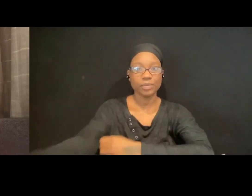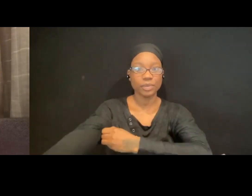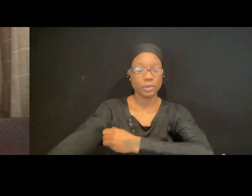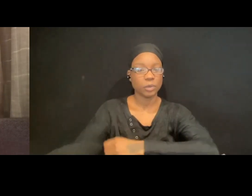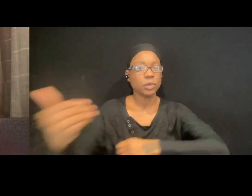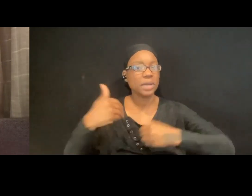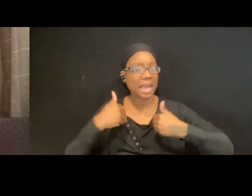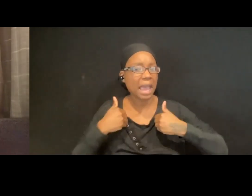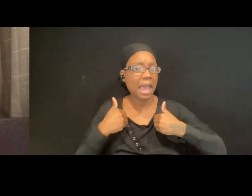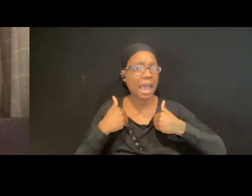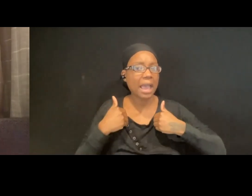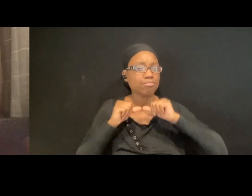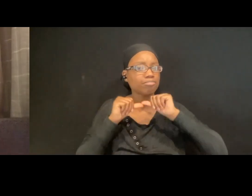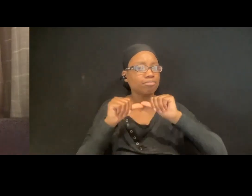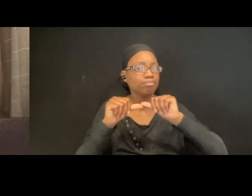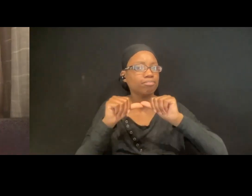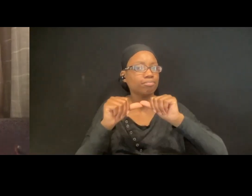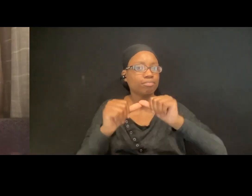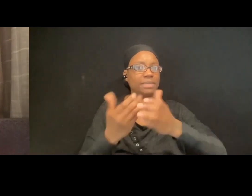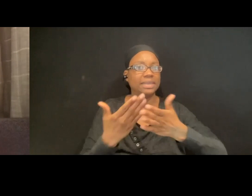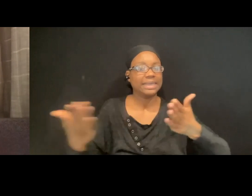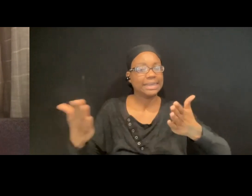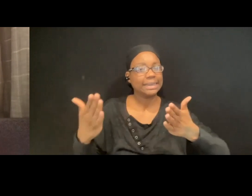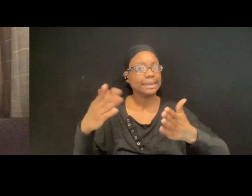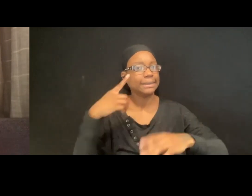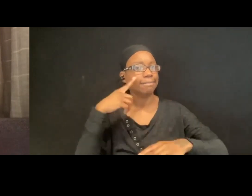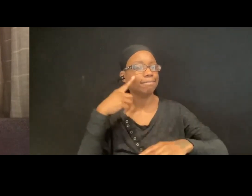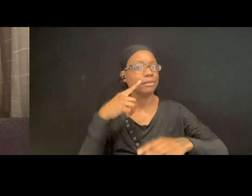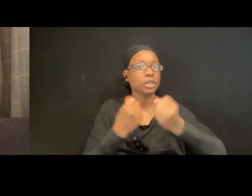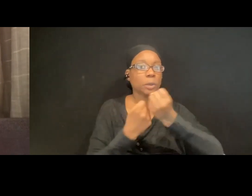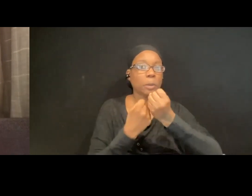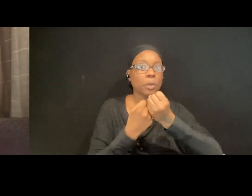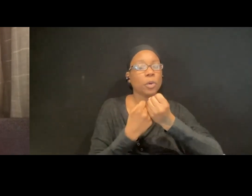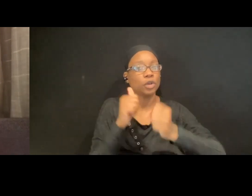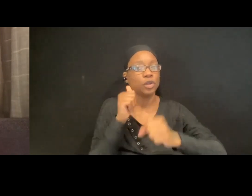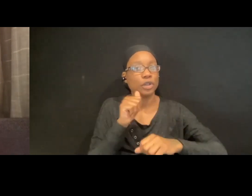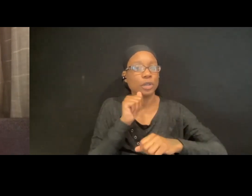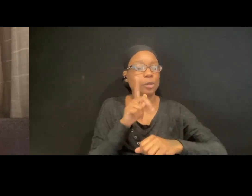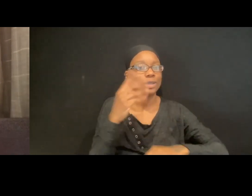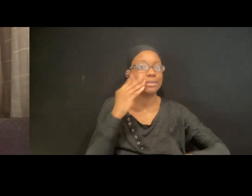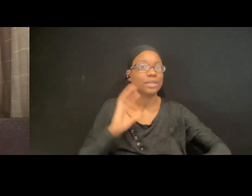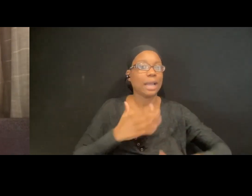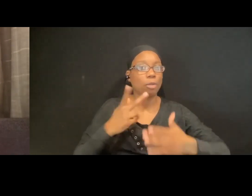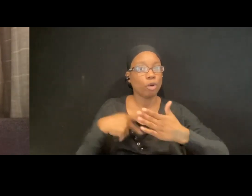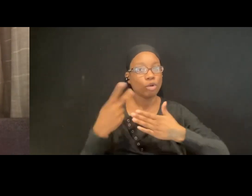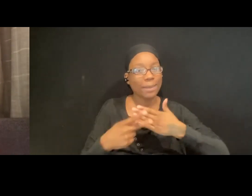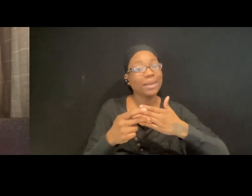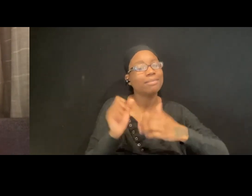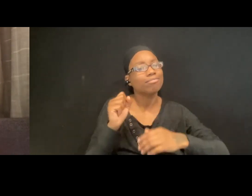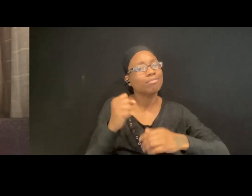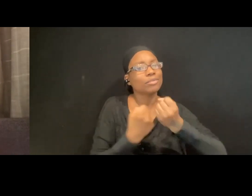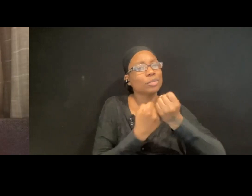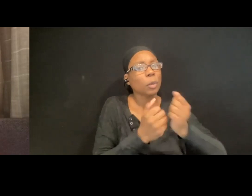support the girls that are kind of being touched by our programming with money, but with other resources